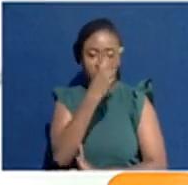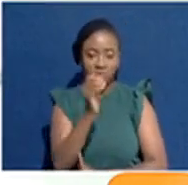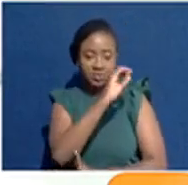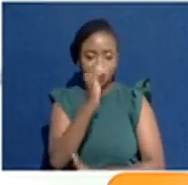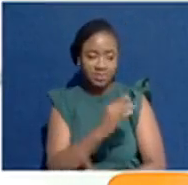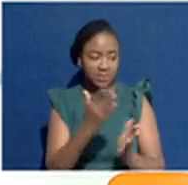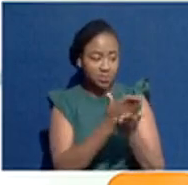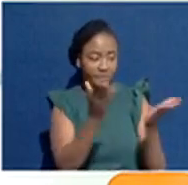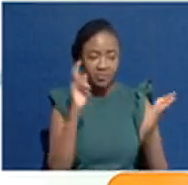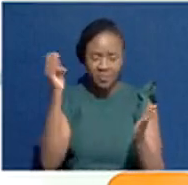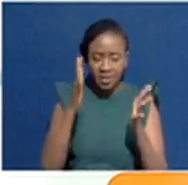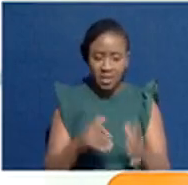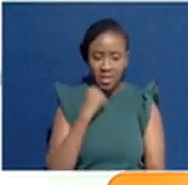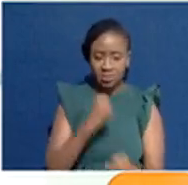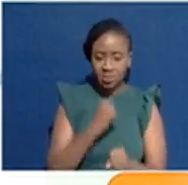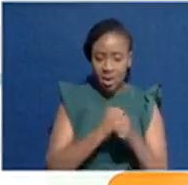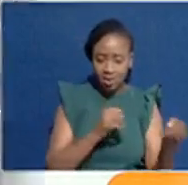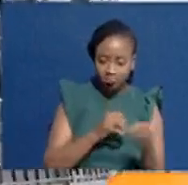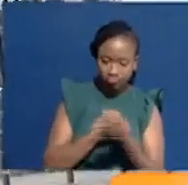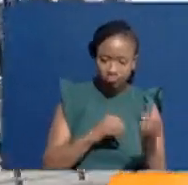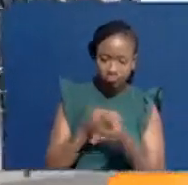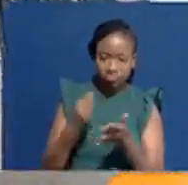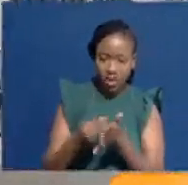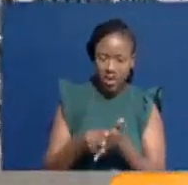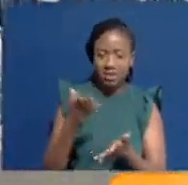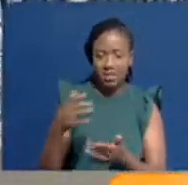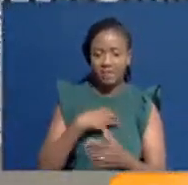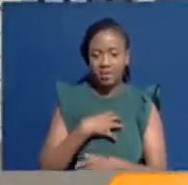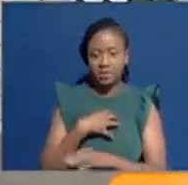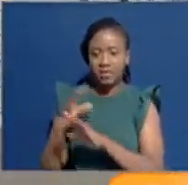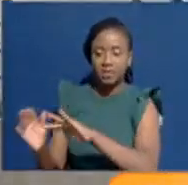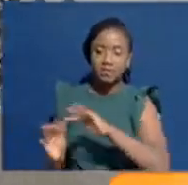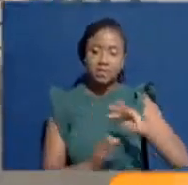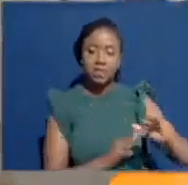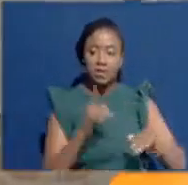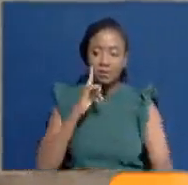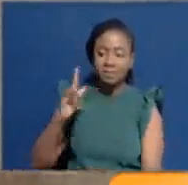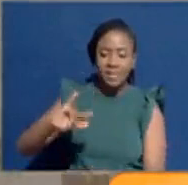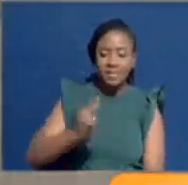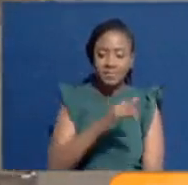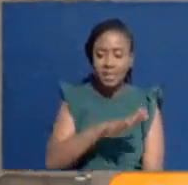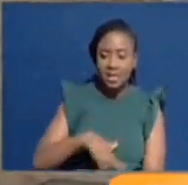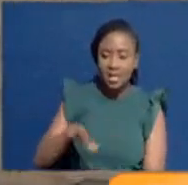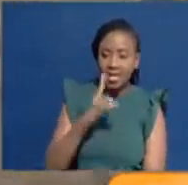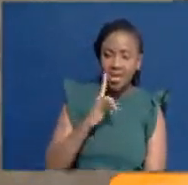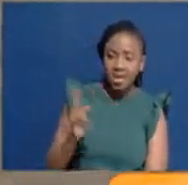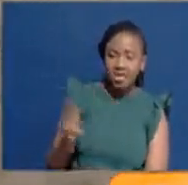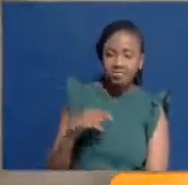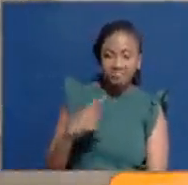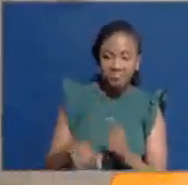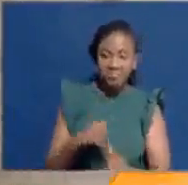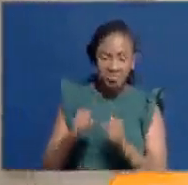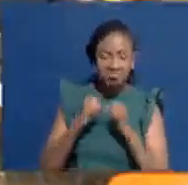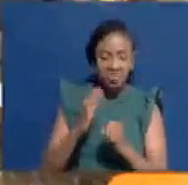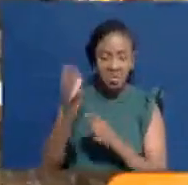Kenyan workforce is saving adequately for retirement. Elsewhere, Nairobi's Eastleigh area continues to cement its status as